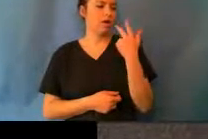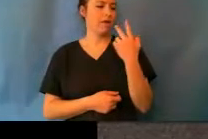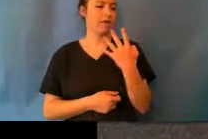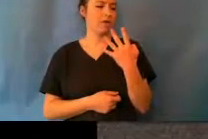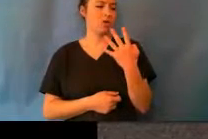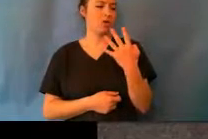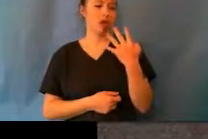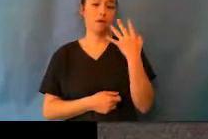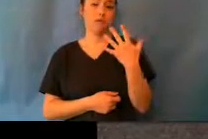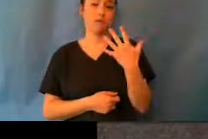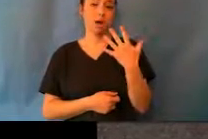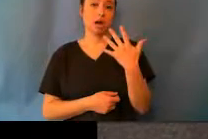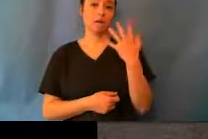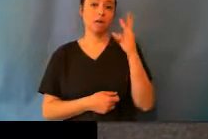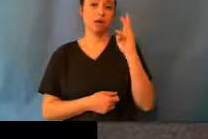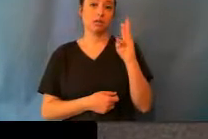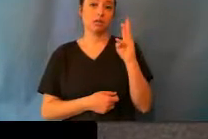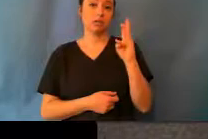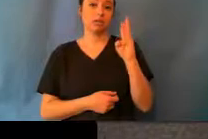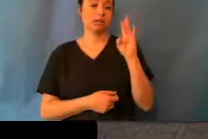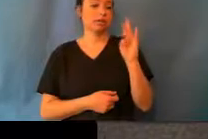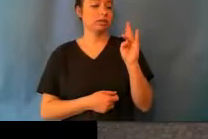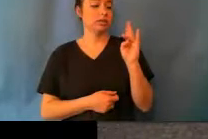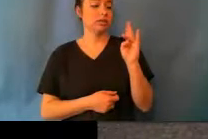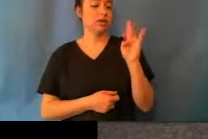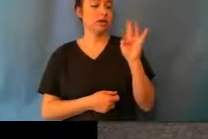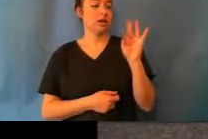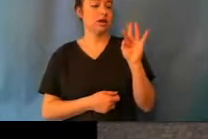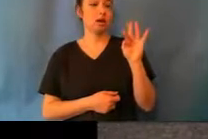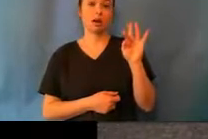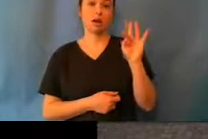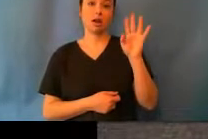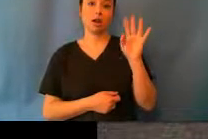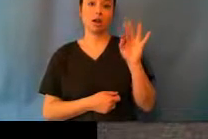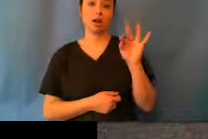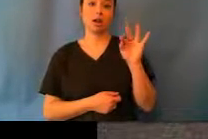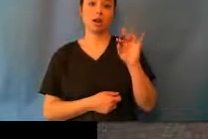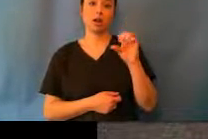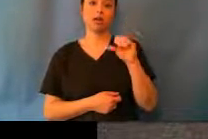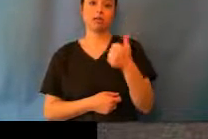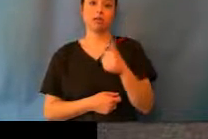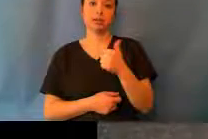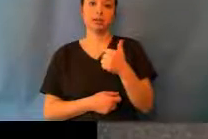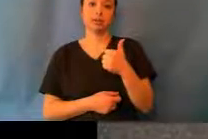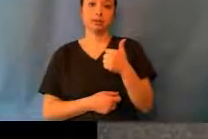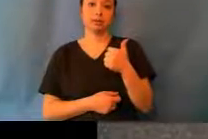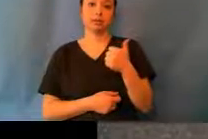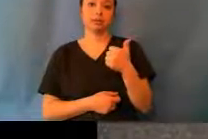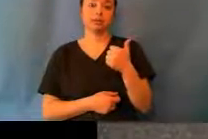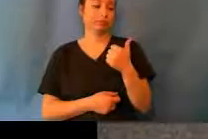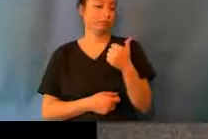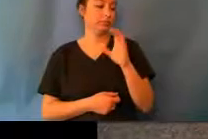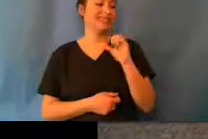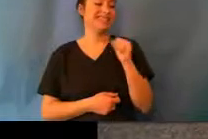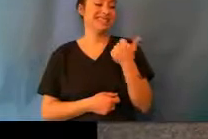3, 4, 5, 6, 7, 8, 9, 10.